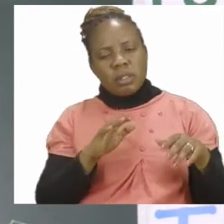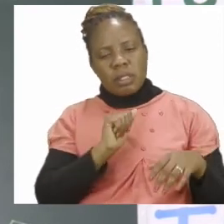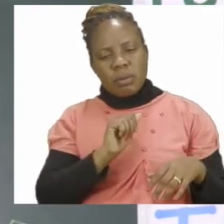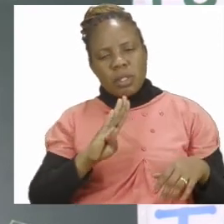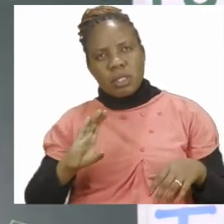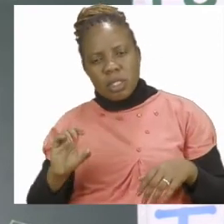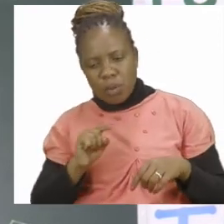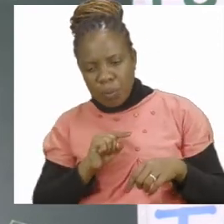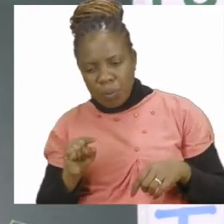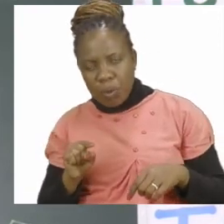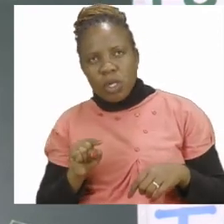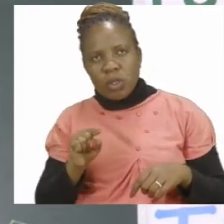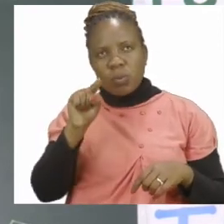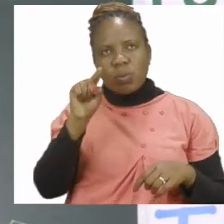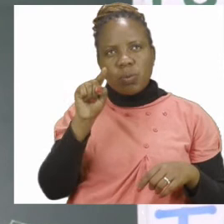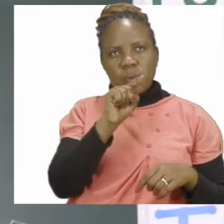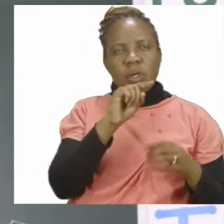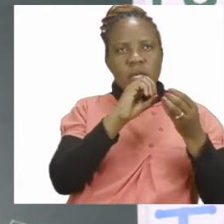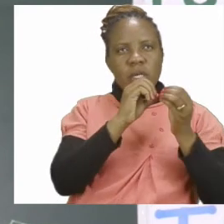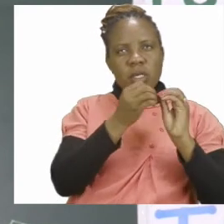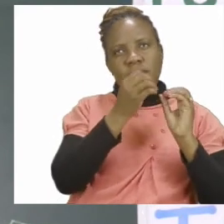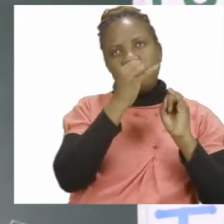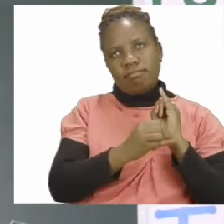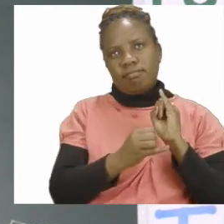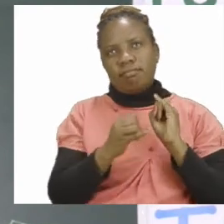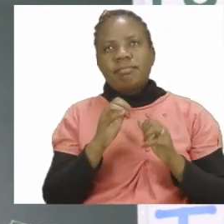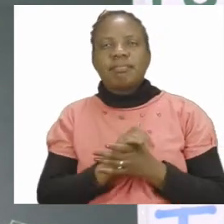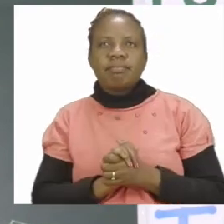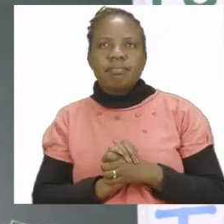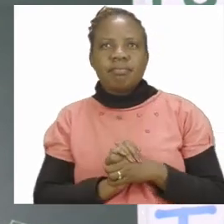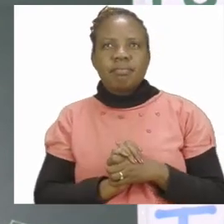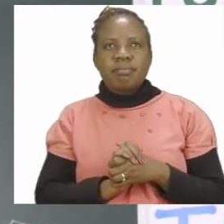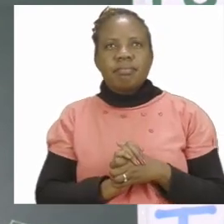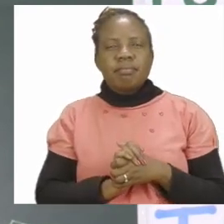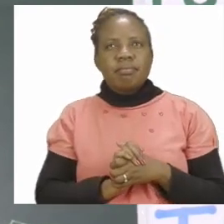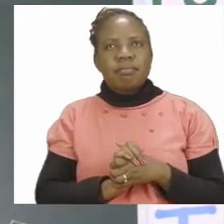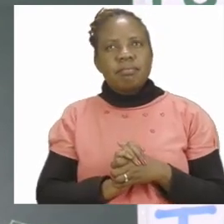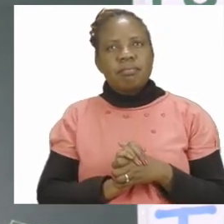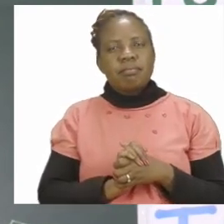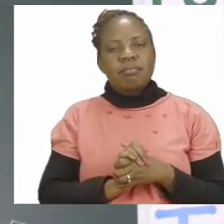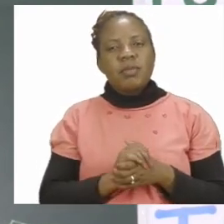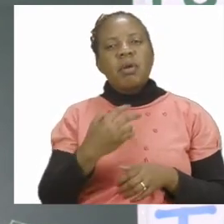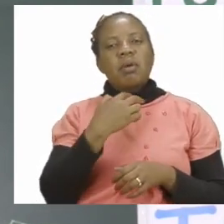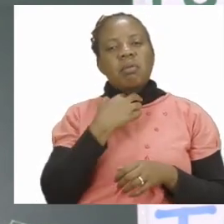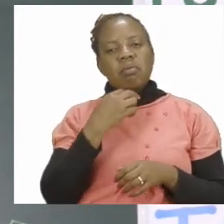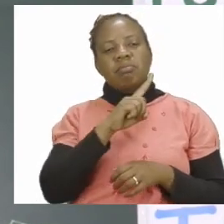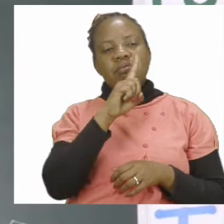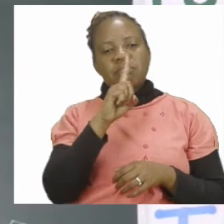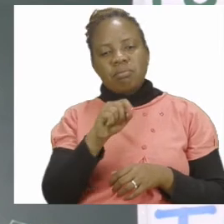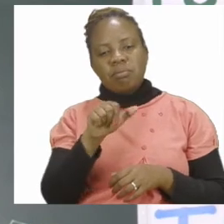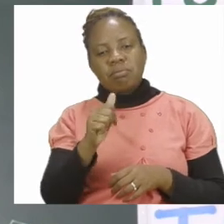have a problem, you can always ask someone for help. Right. Enjoy it, boys and girls. We will be